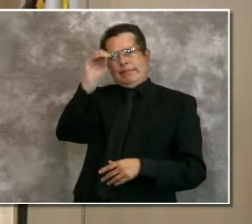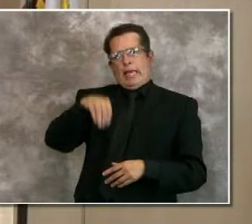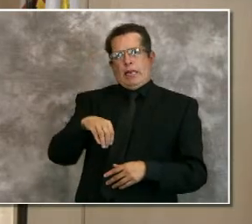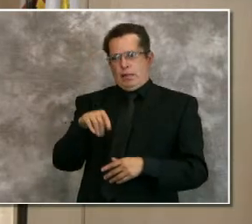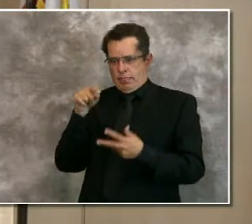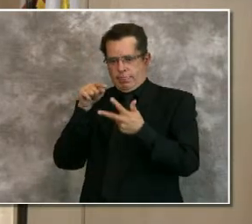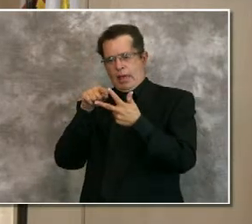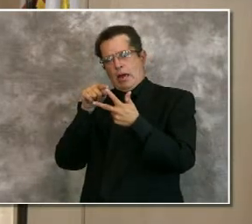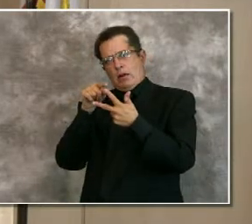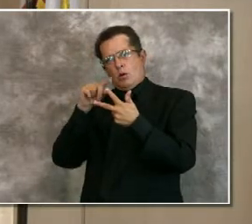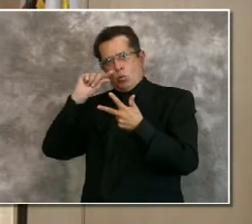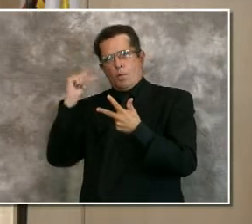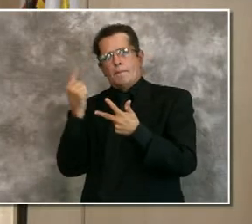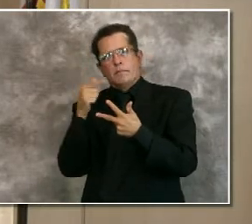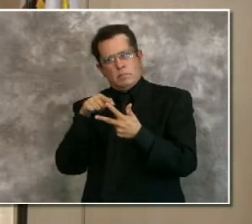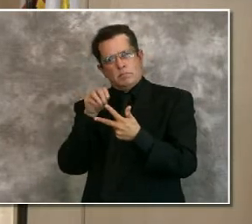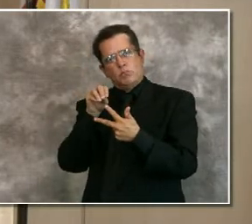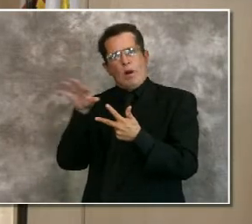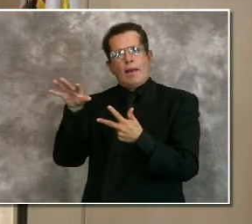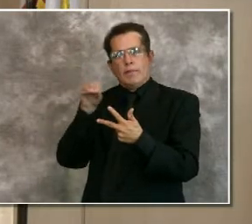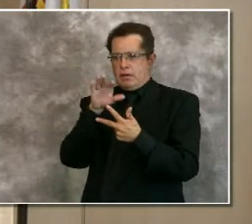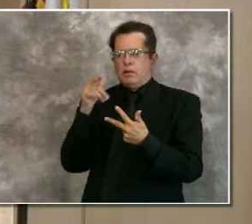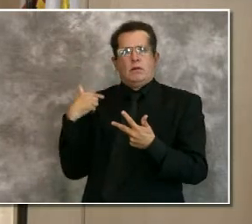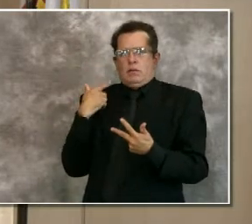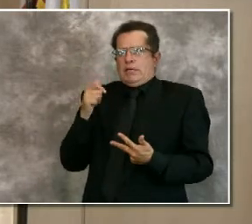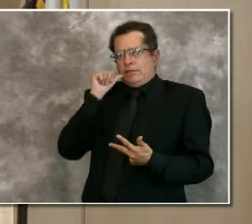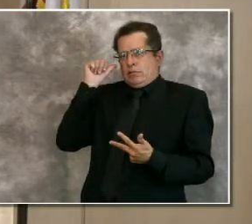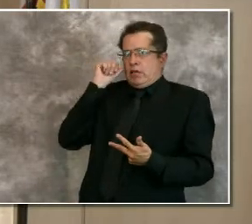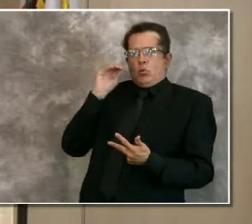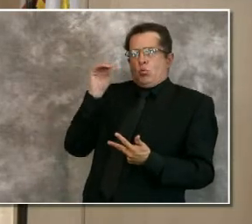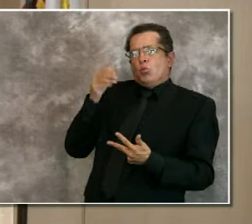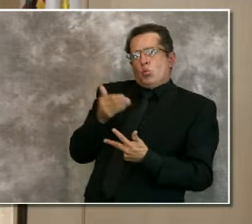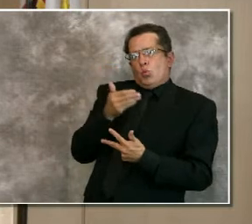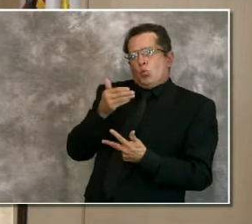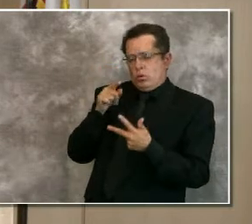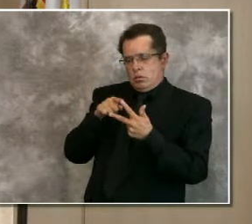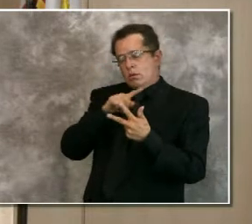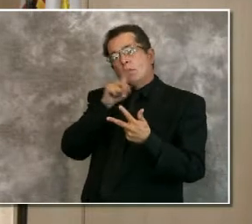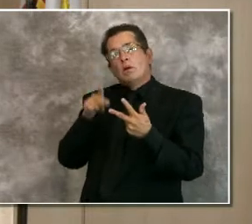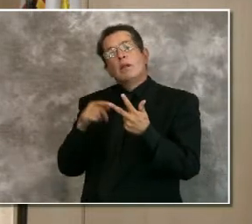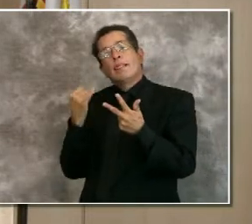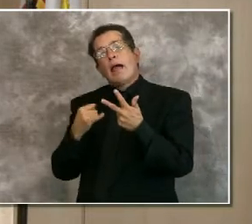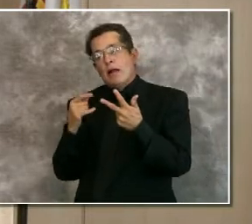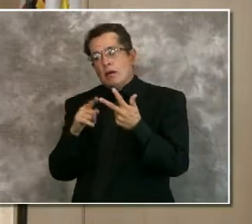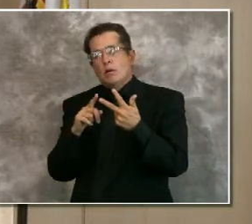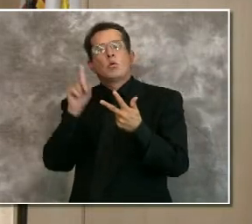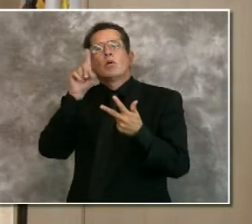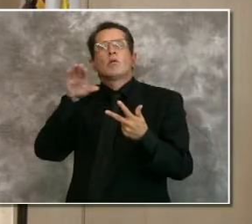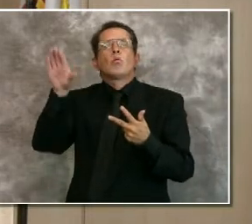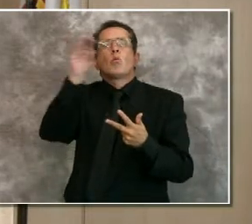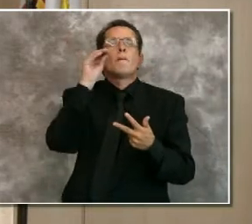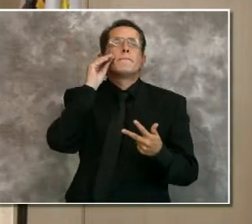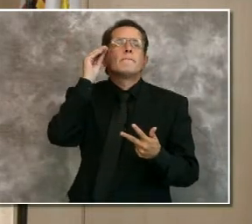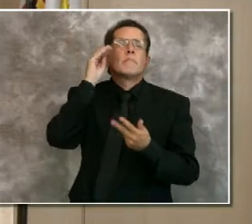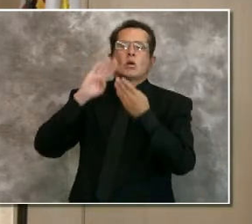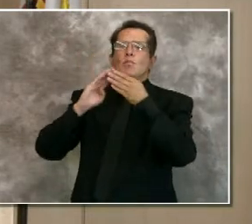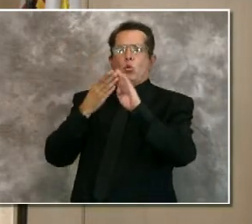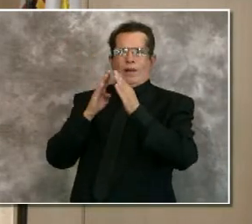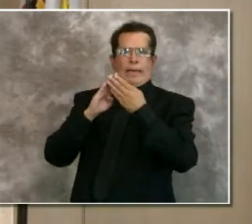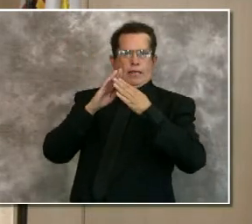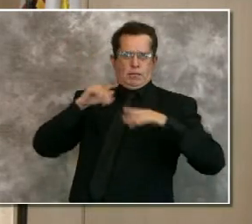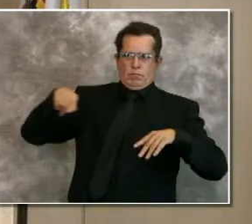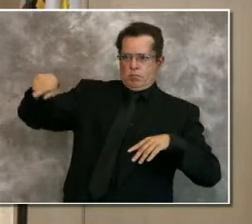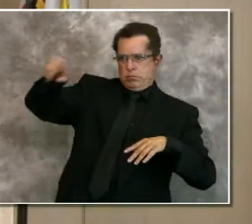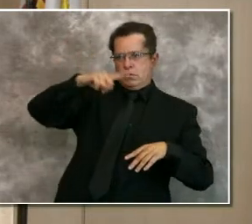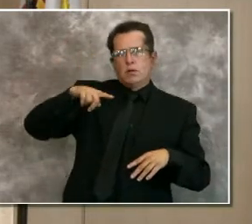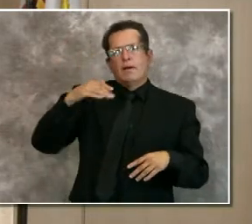in this group. We've had no new outbreaks since yesterday. And then lastly, community setting locations, we